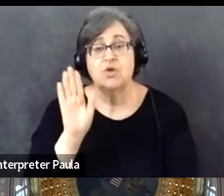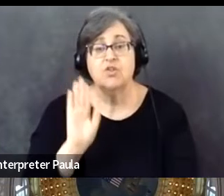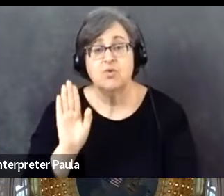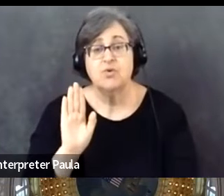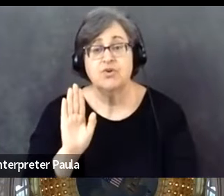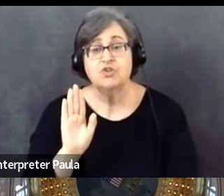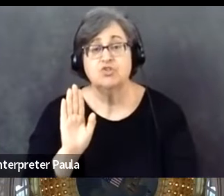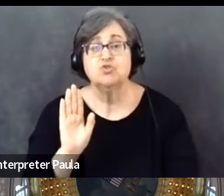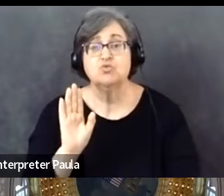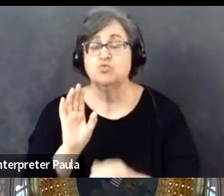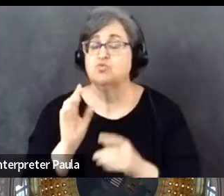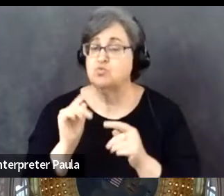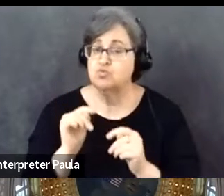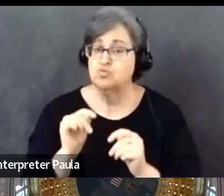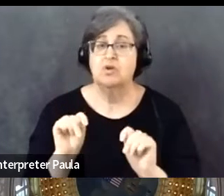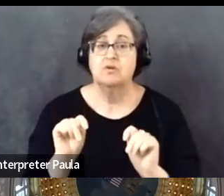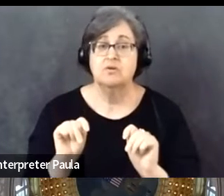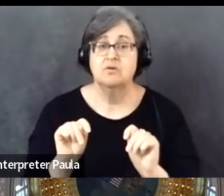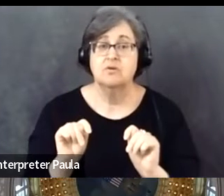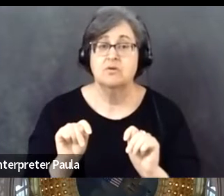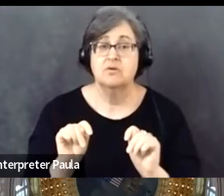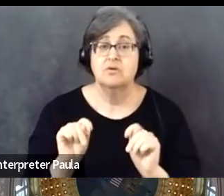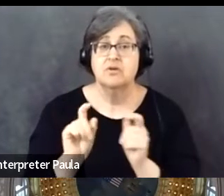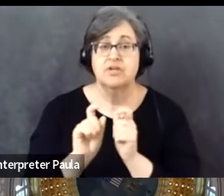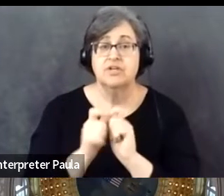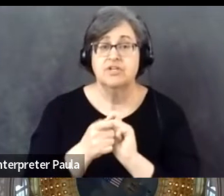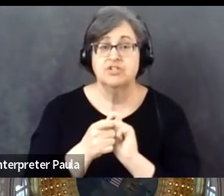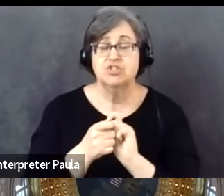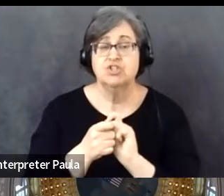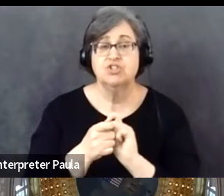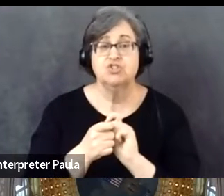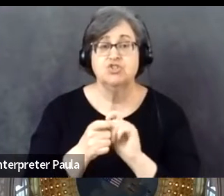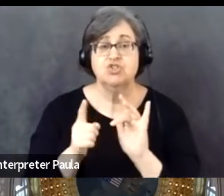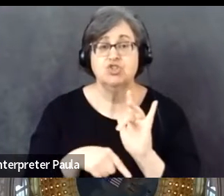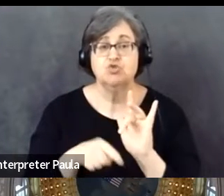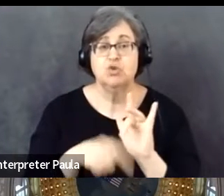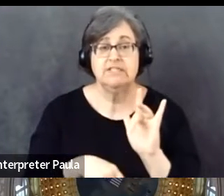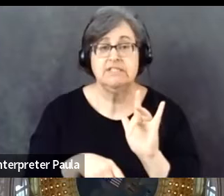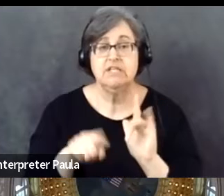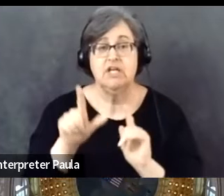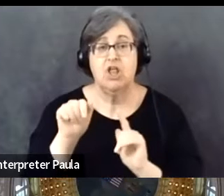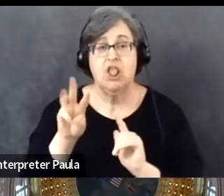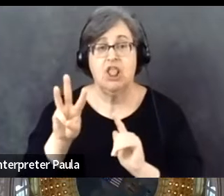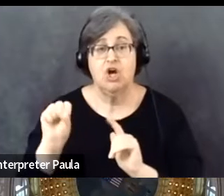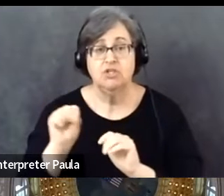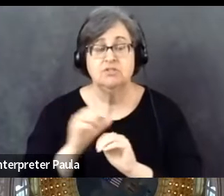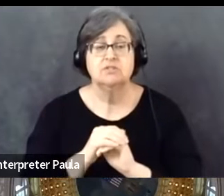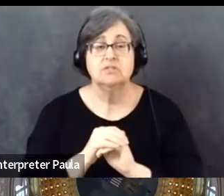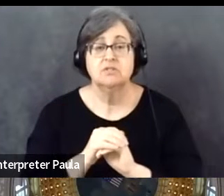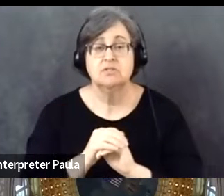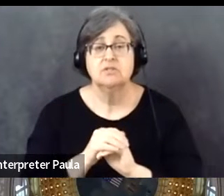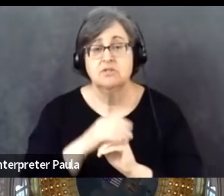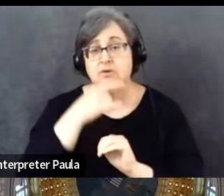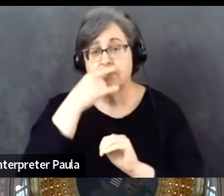an effort to change the truancy laws, so that kids